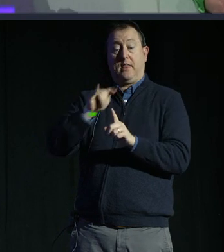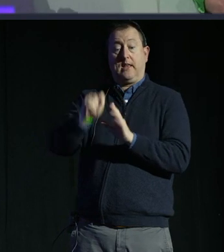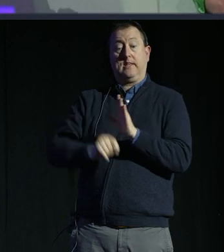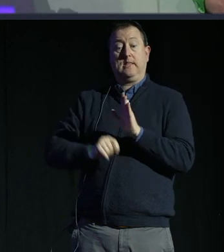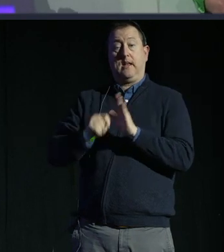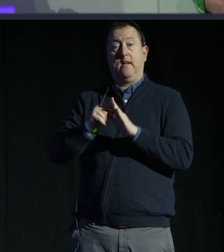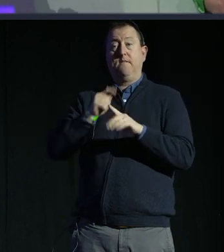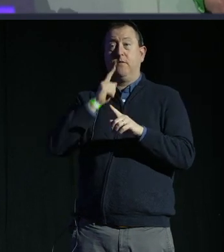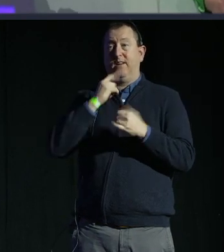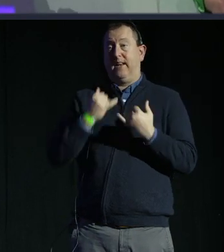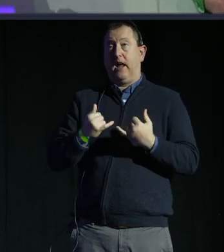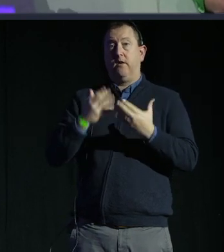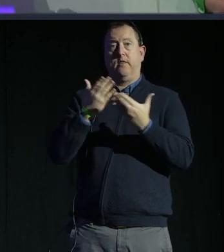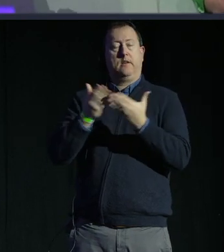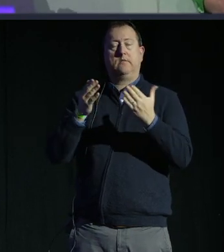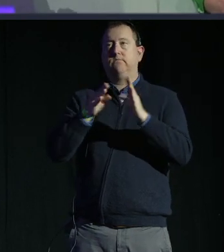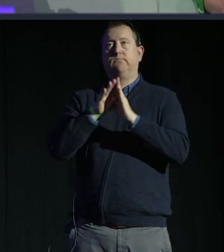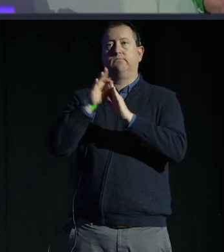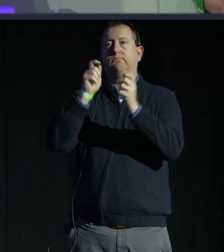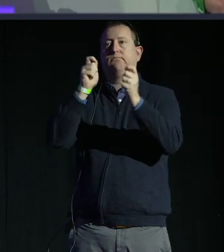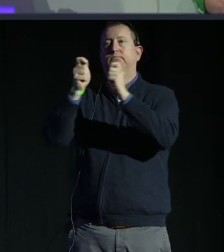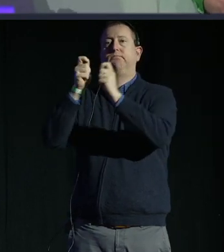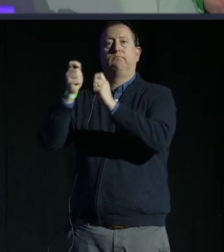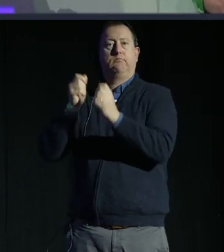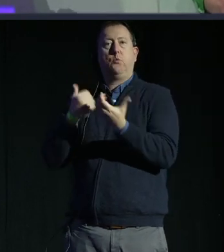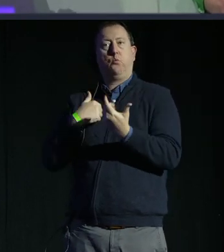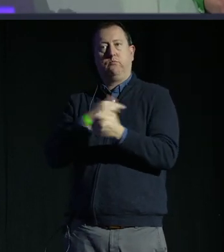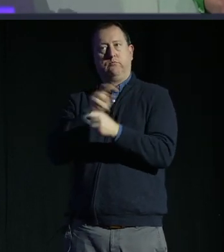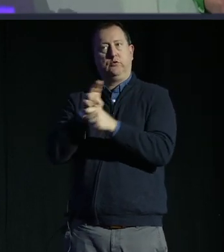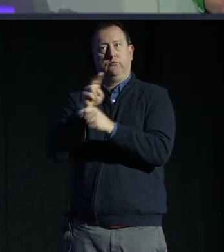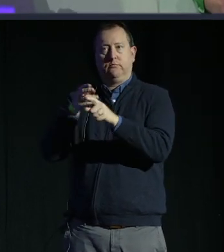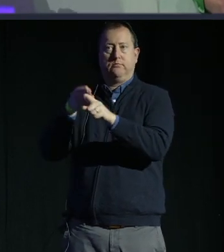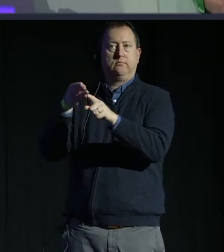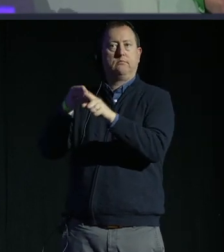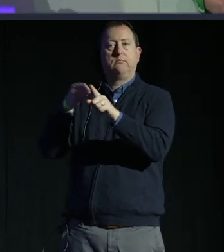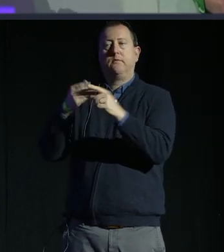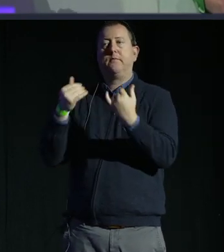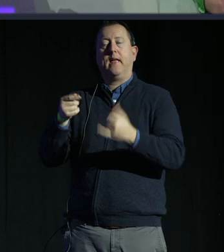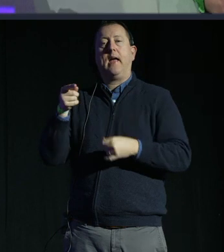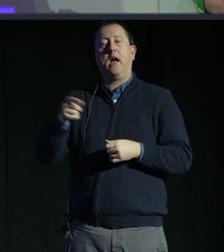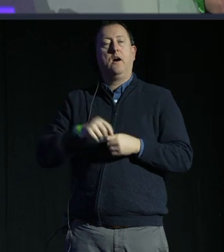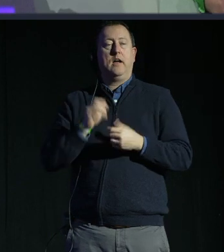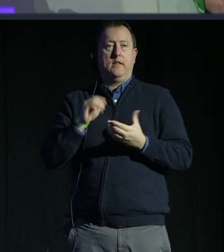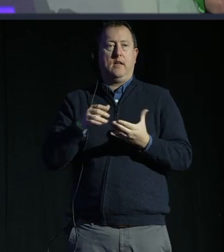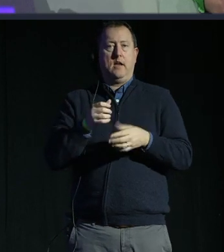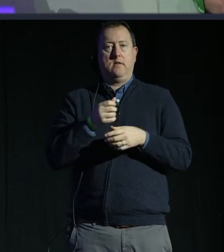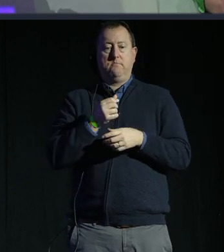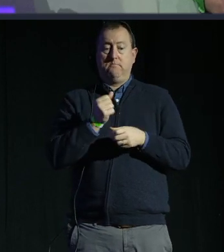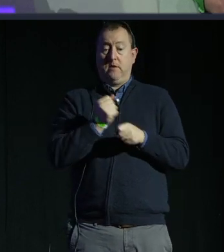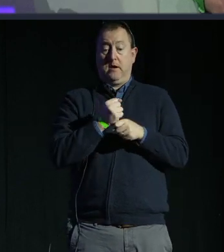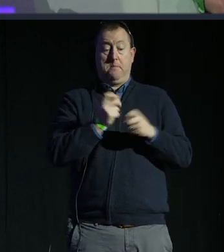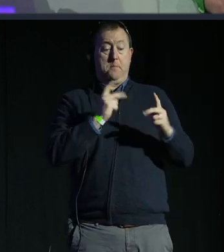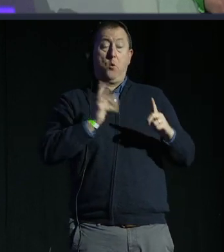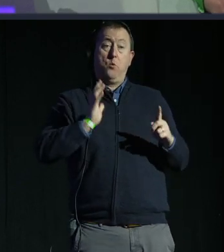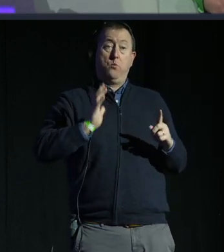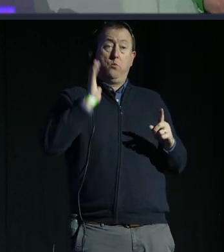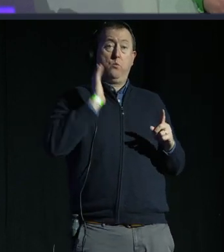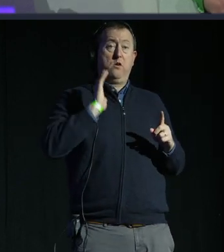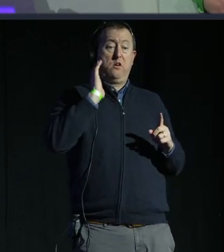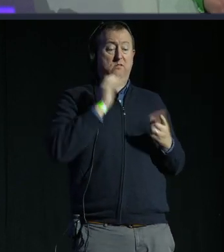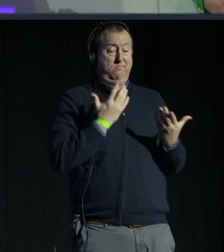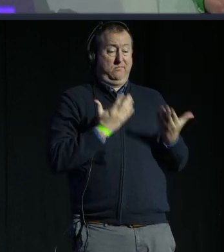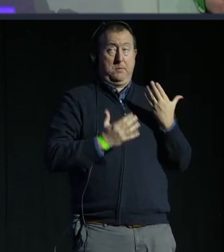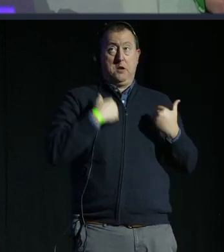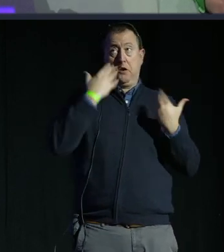be the standard for how we ingest and transform data and create data producers out of people that maybe didn't even know how to